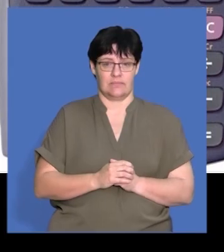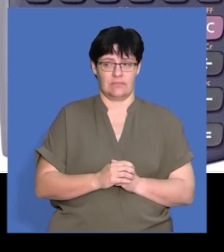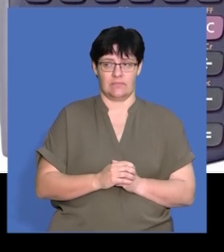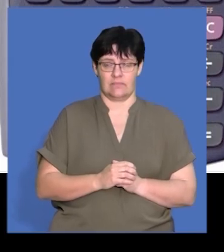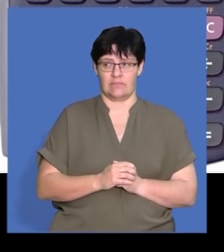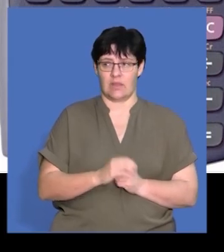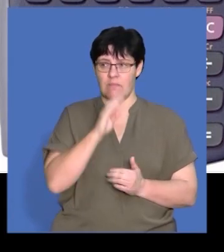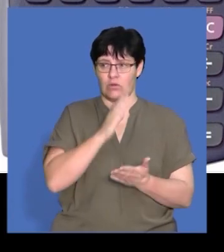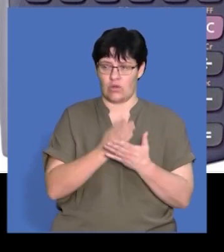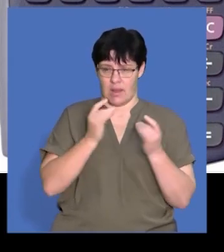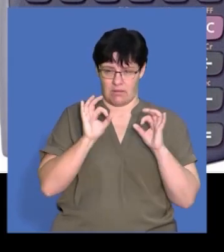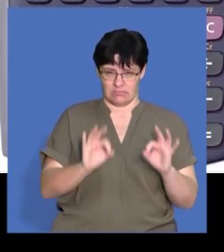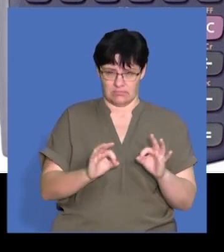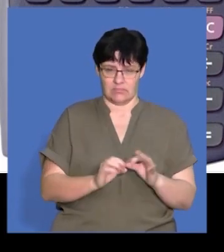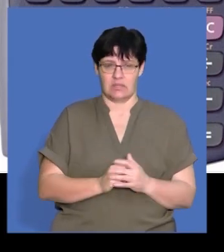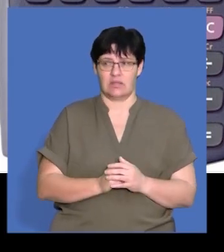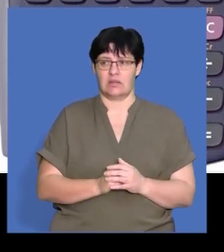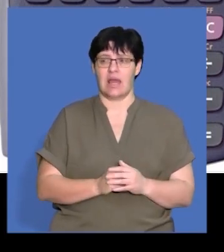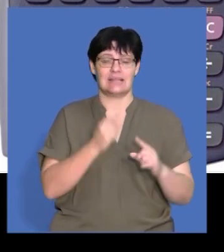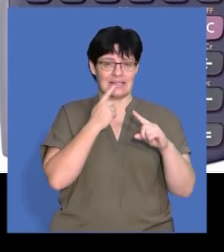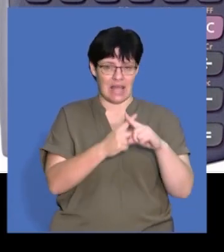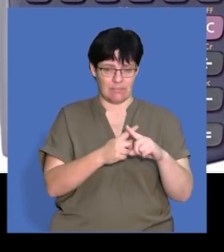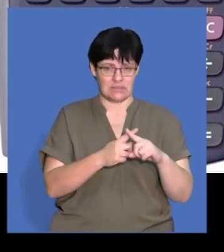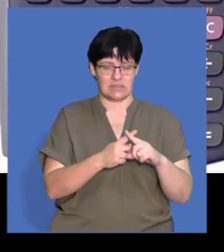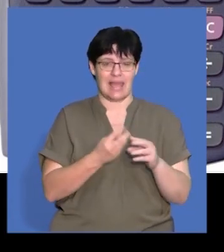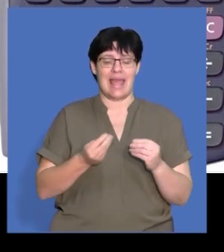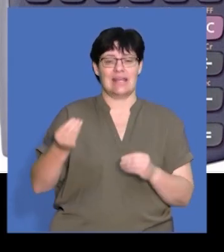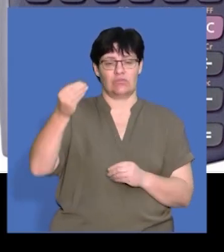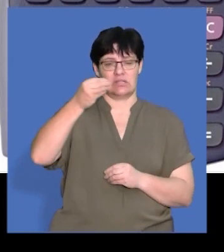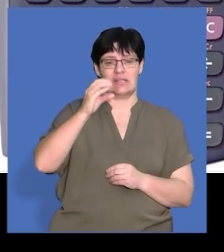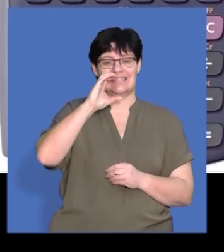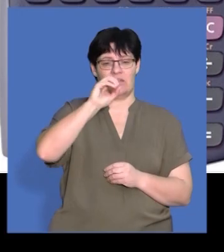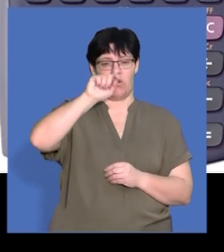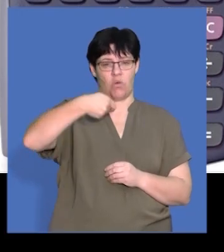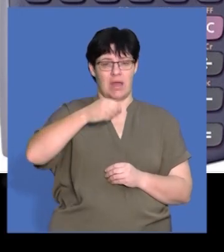Make sure that I've got the correct number, and I'm going to times it by my interest rate, which was my